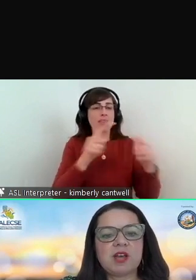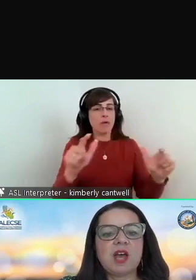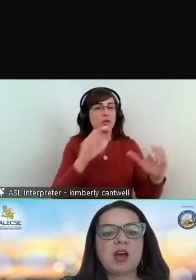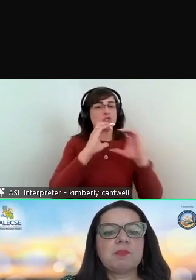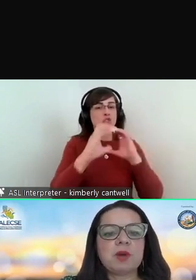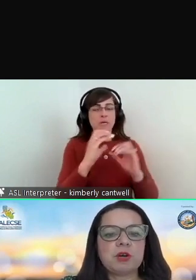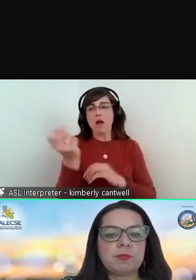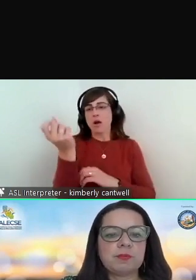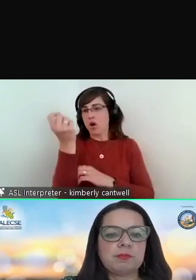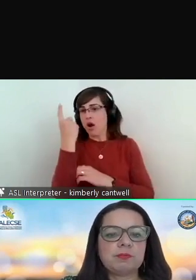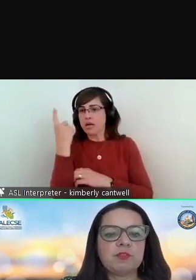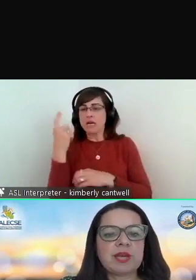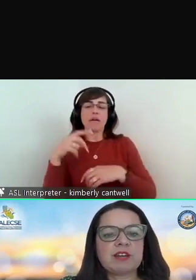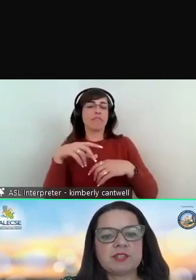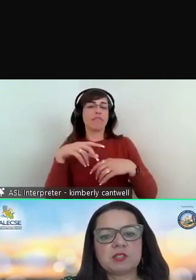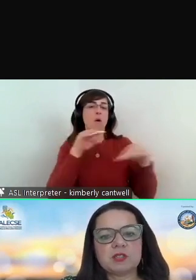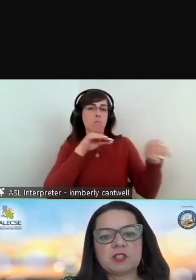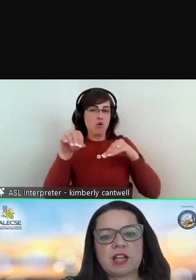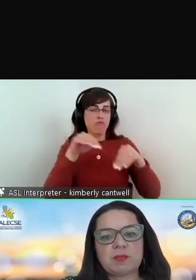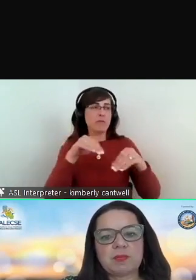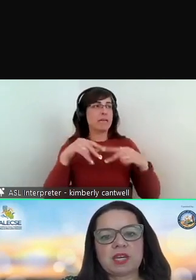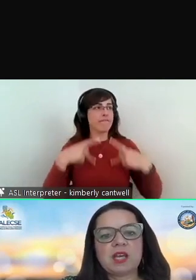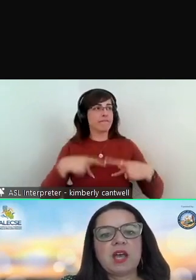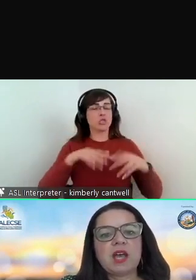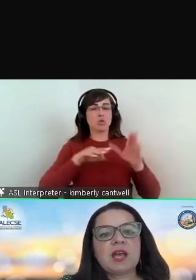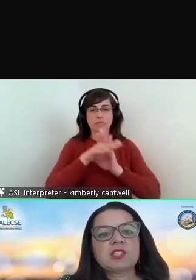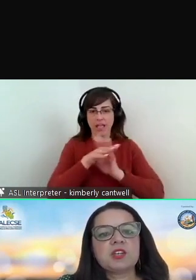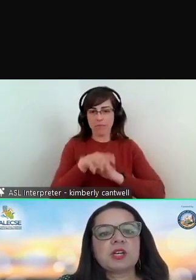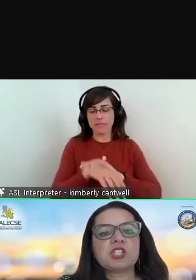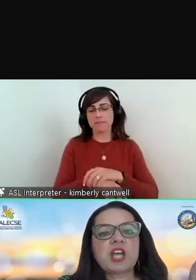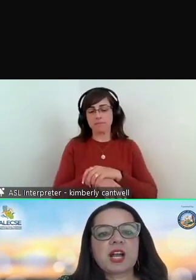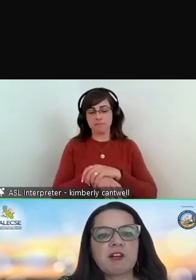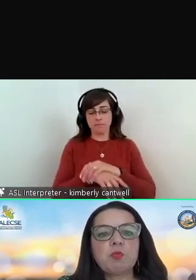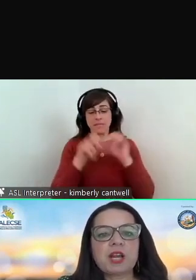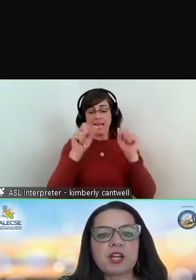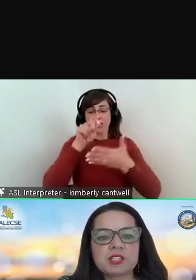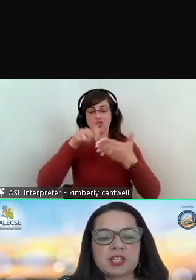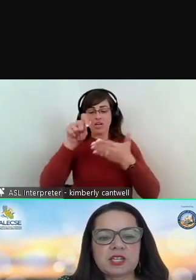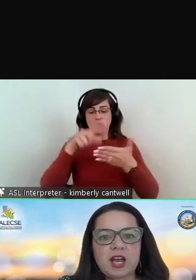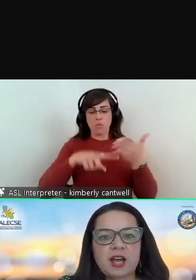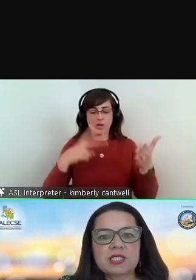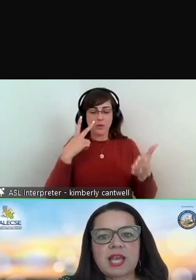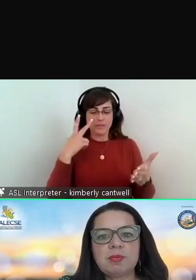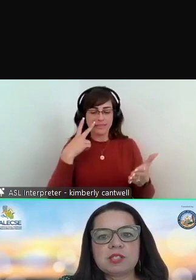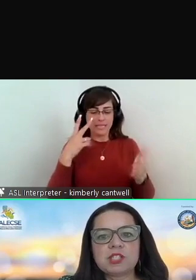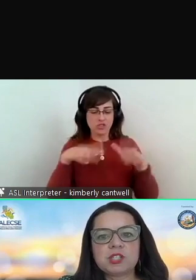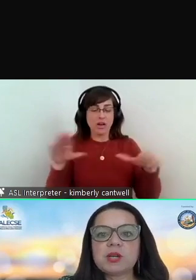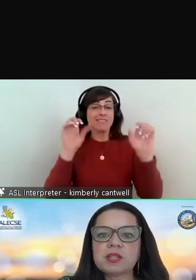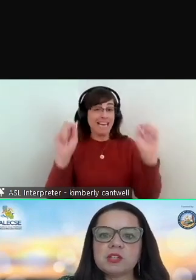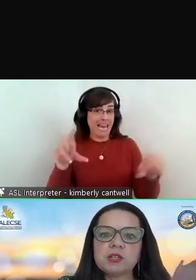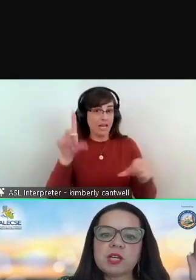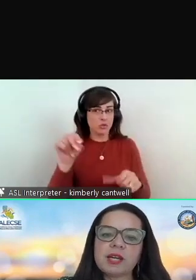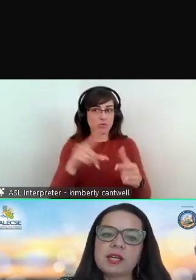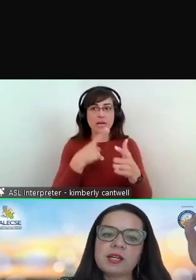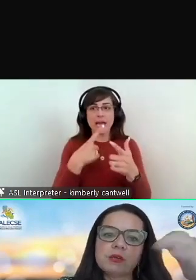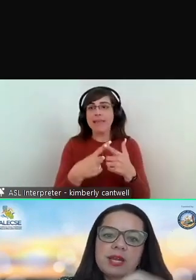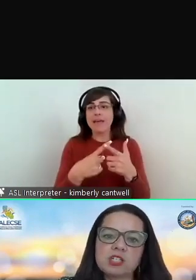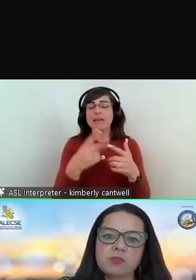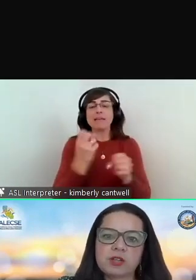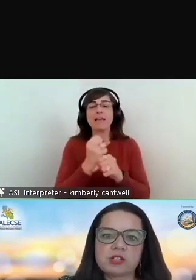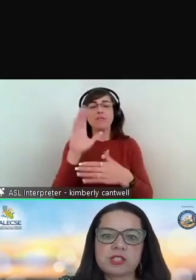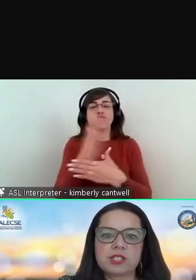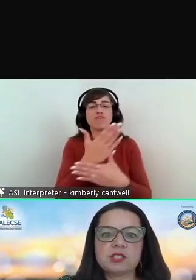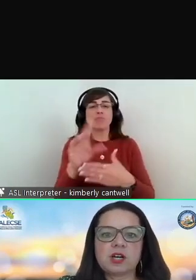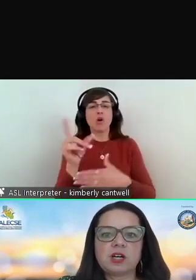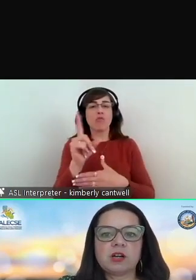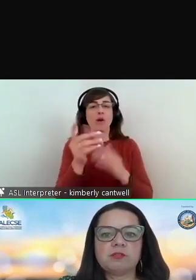cognitive, movement, and physical development. So you can check off what you're seeing a child is able to do, and then you can kind of get a range of